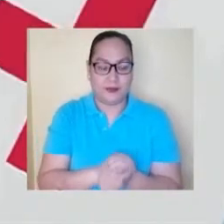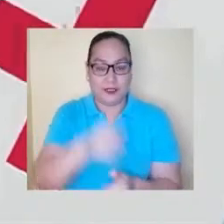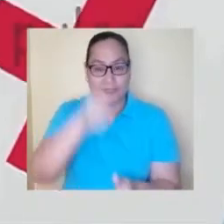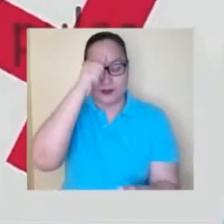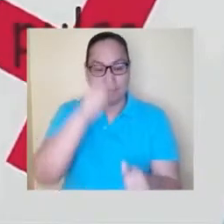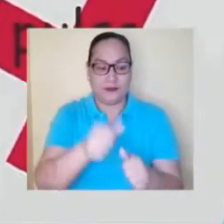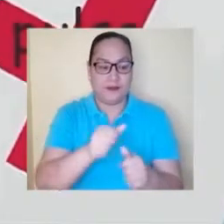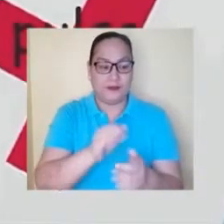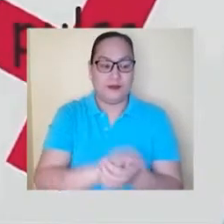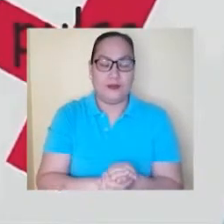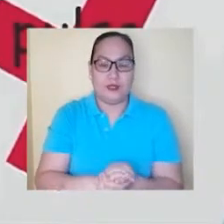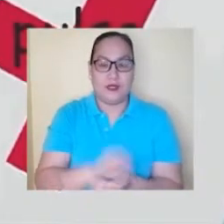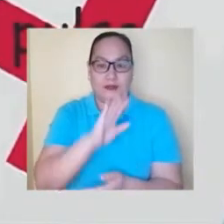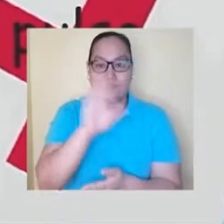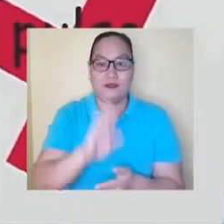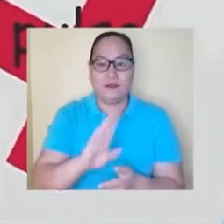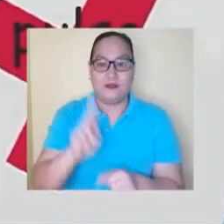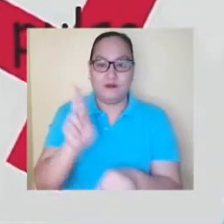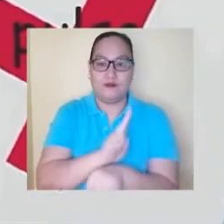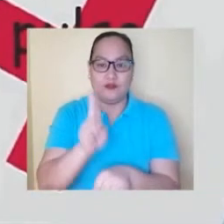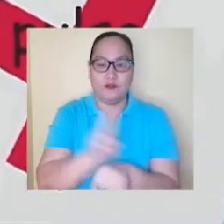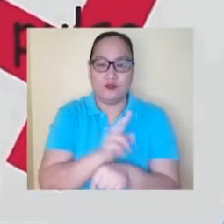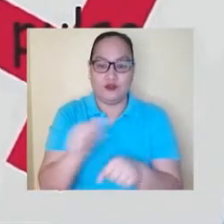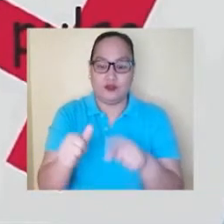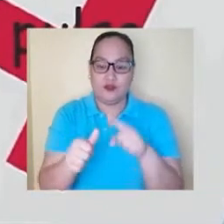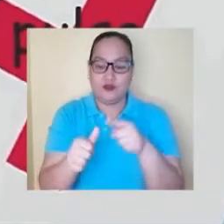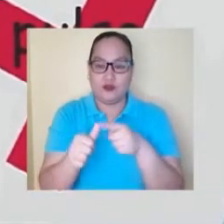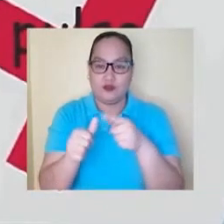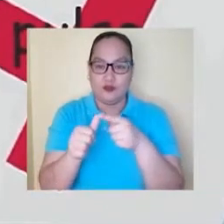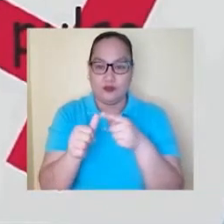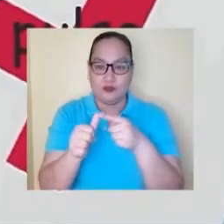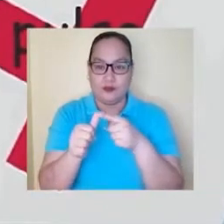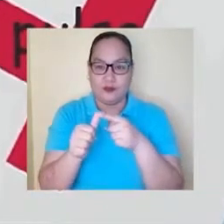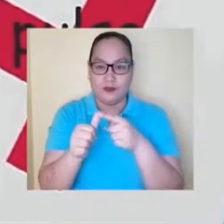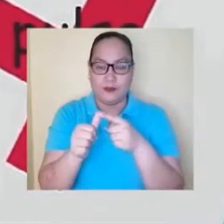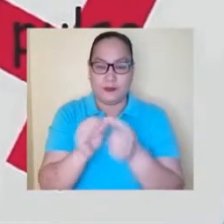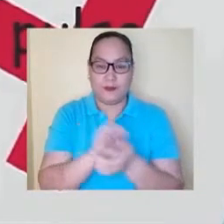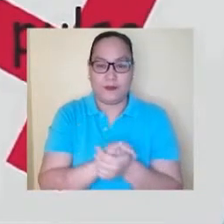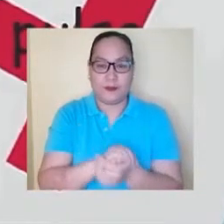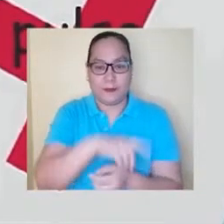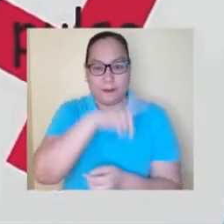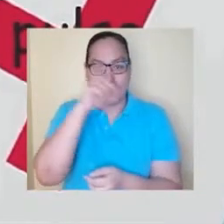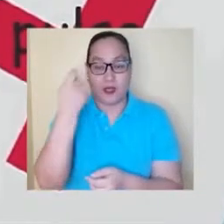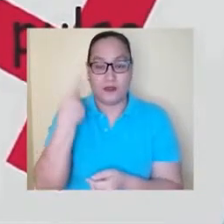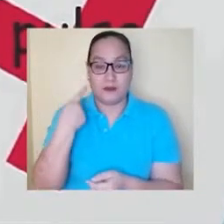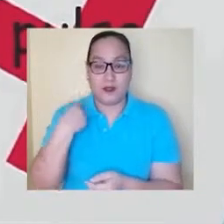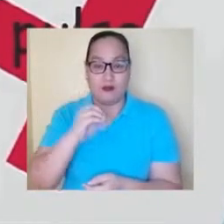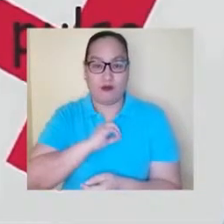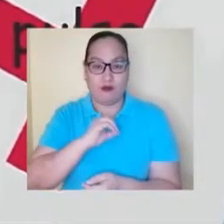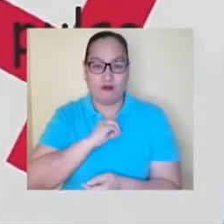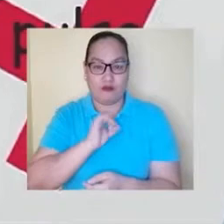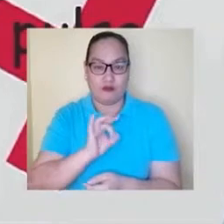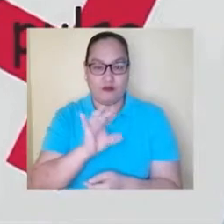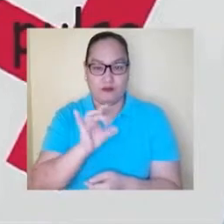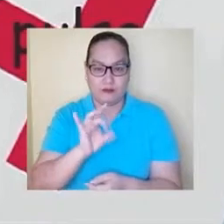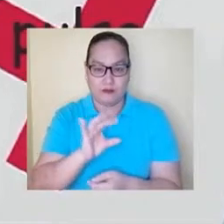Remember, do not use your thumb because it has its own pulse that you may feel.